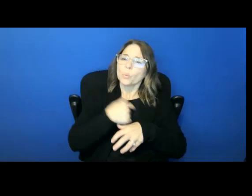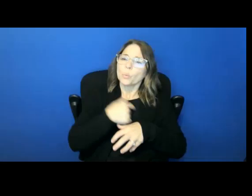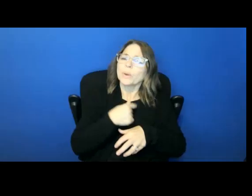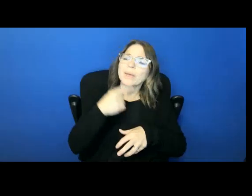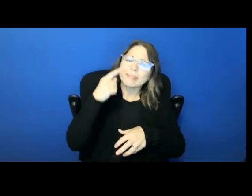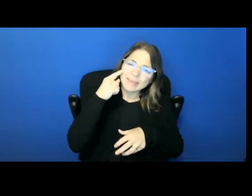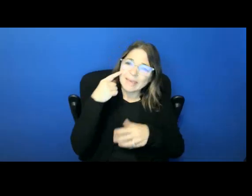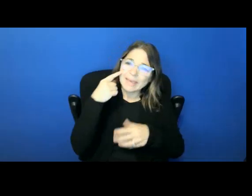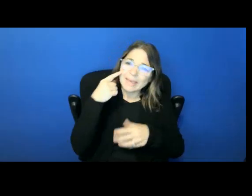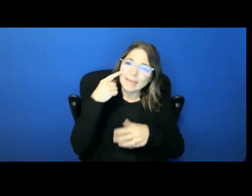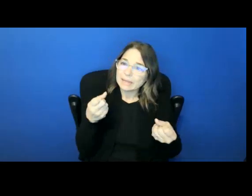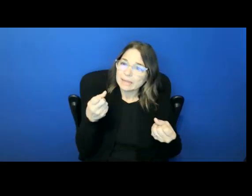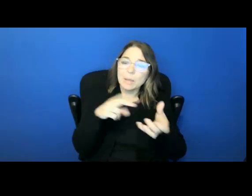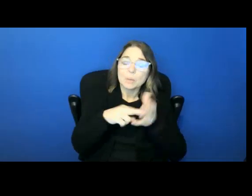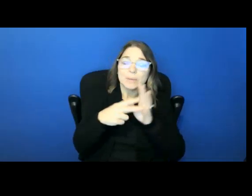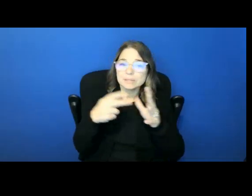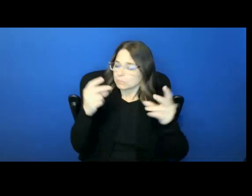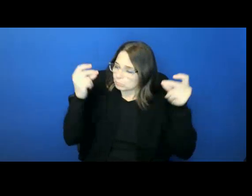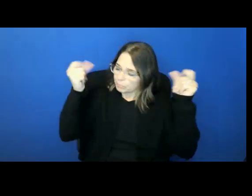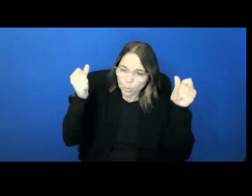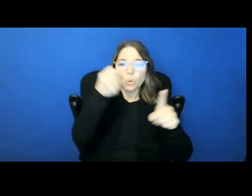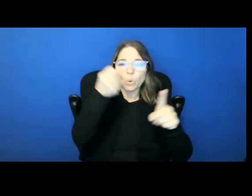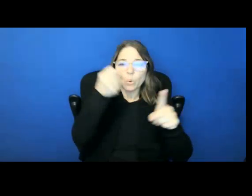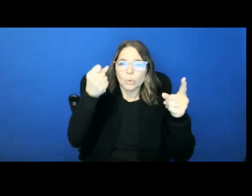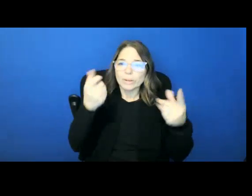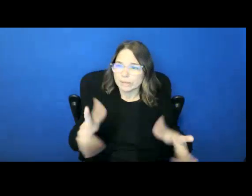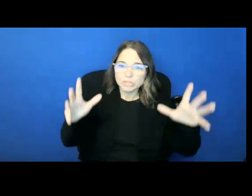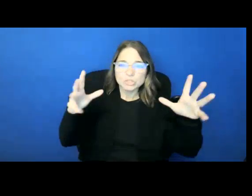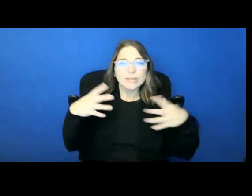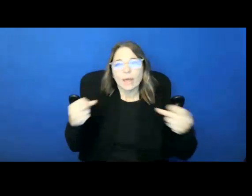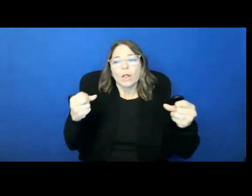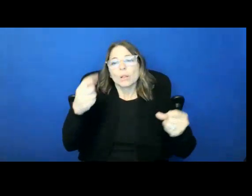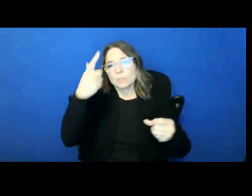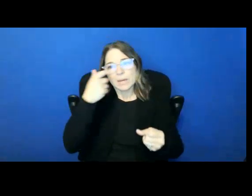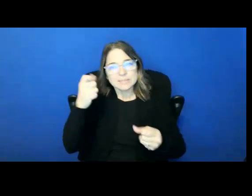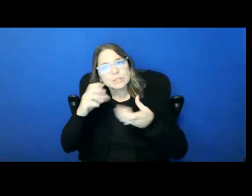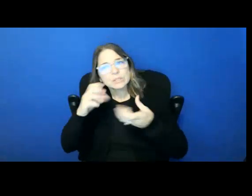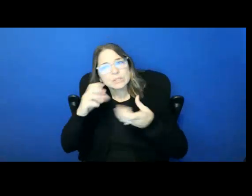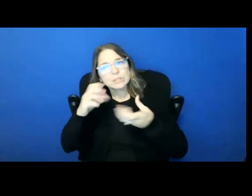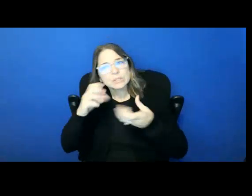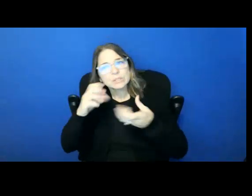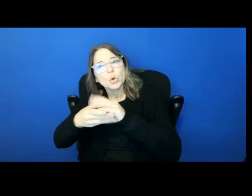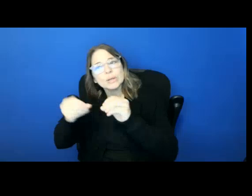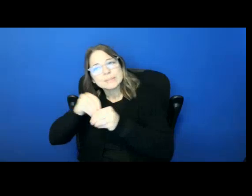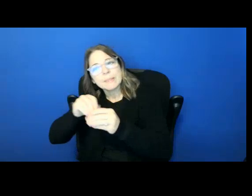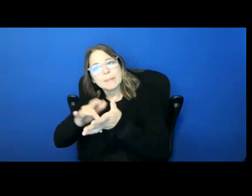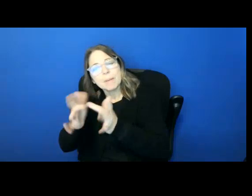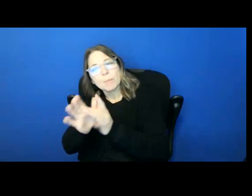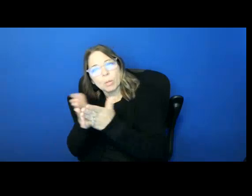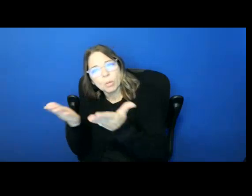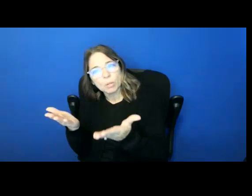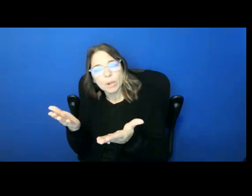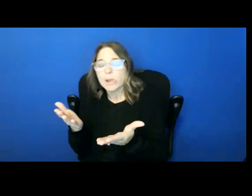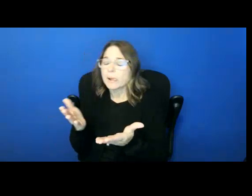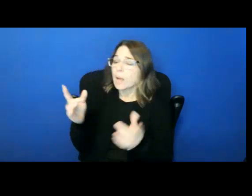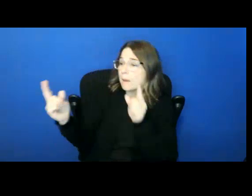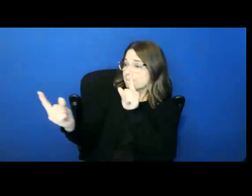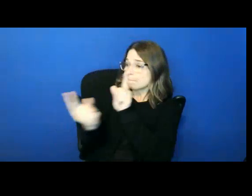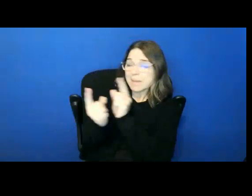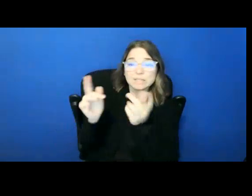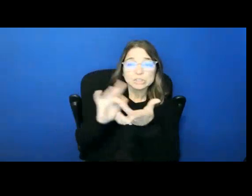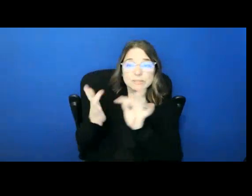of healing, we think it has to be instantaneously, because of the healing stories that are throughout the Bible. Like, you had an encounter